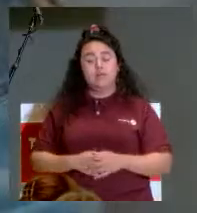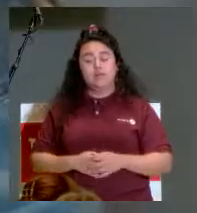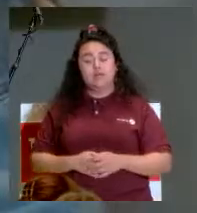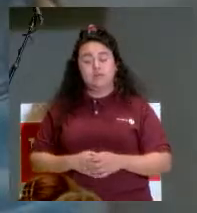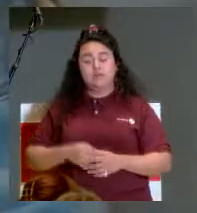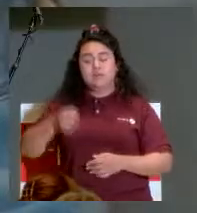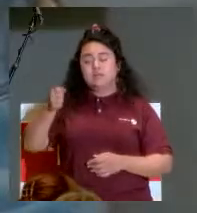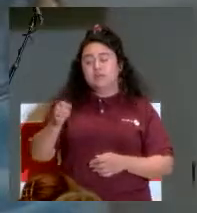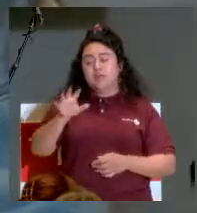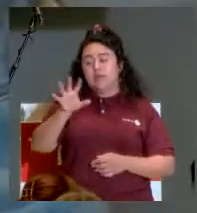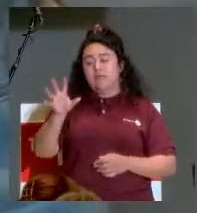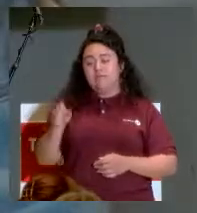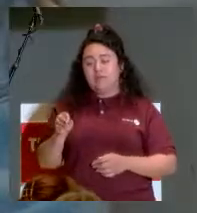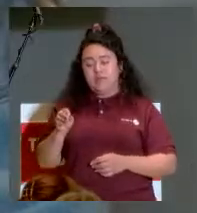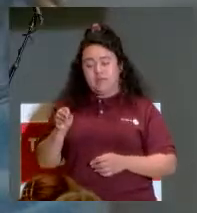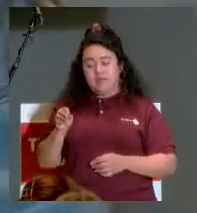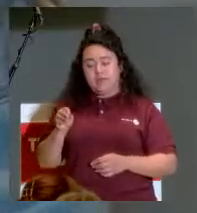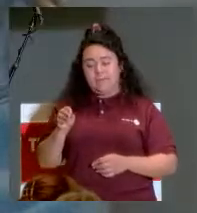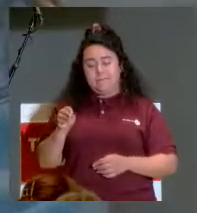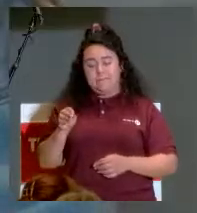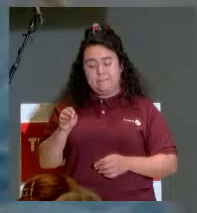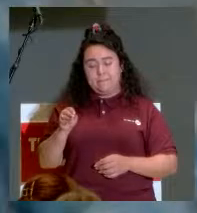South Africa was